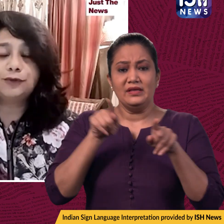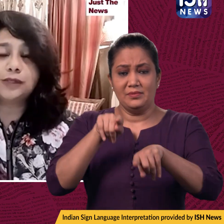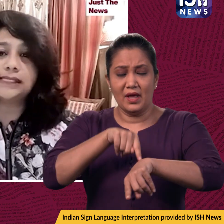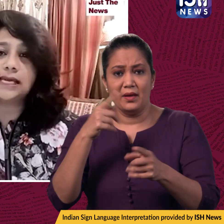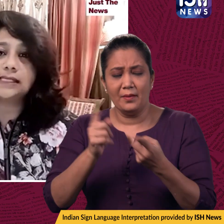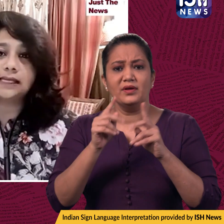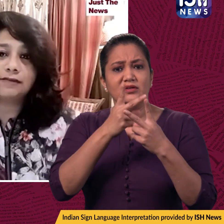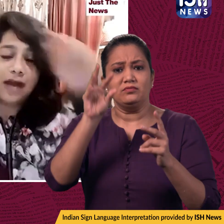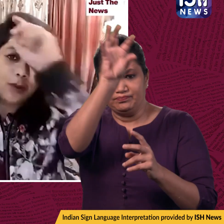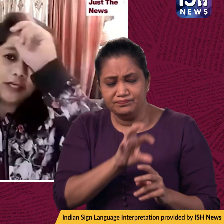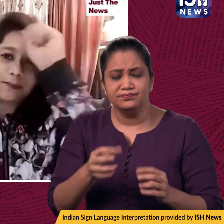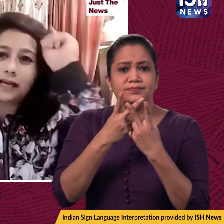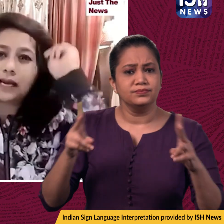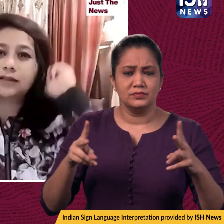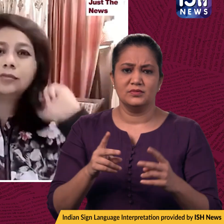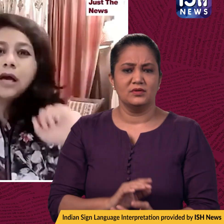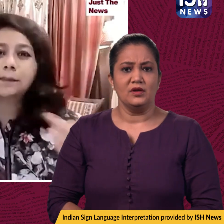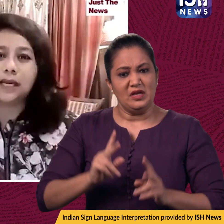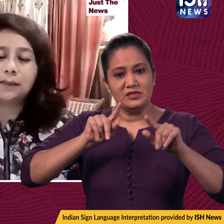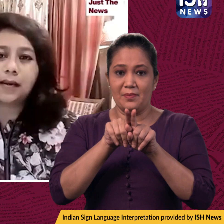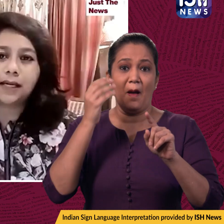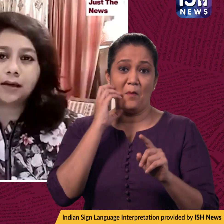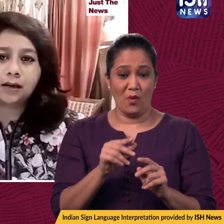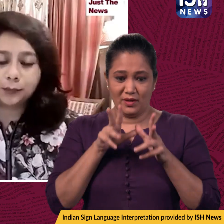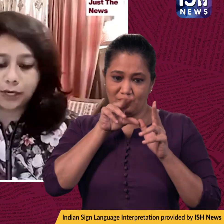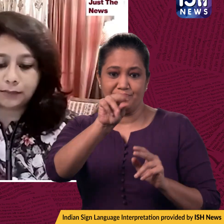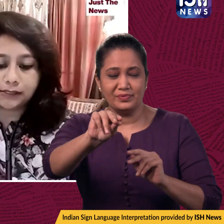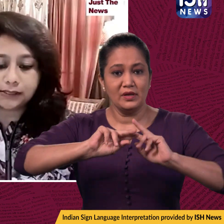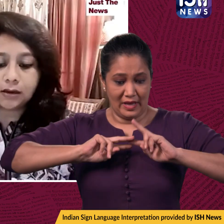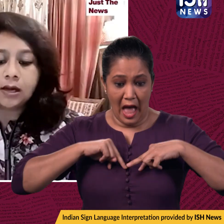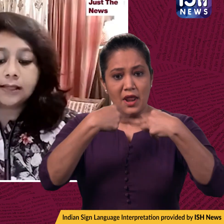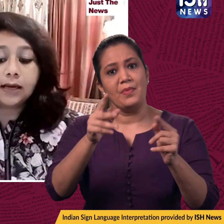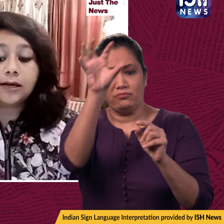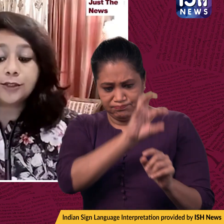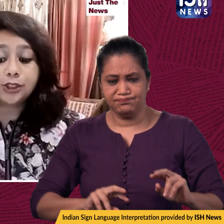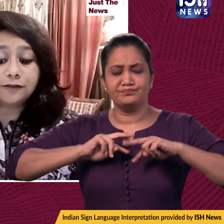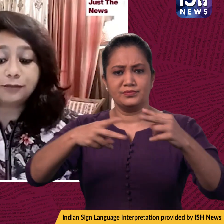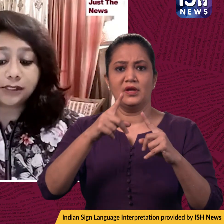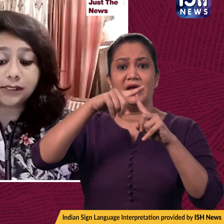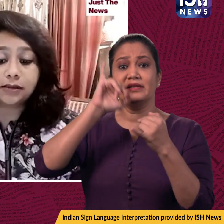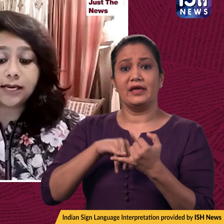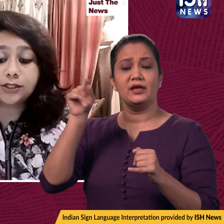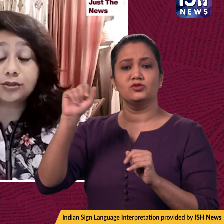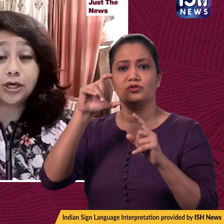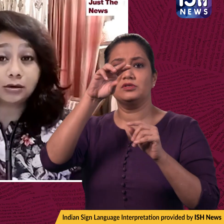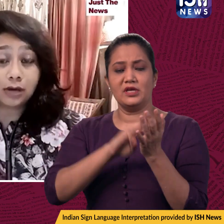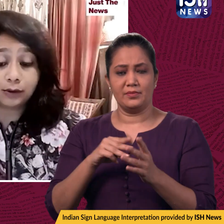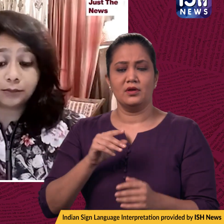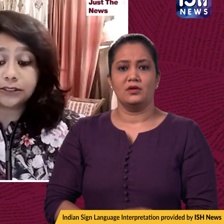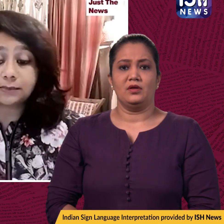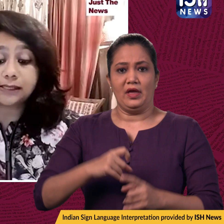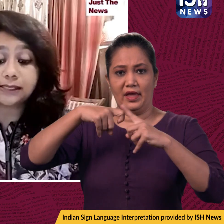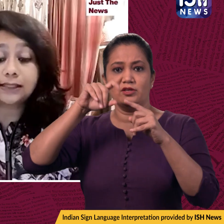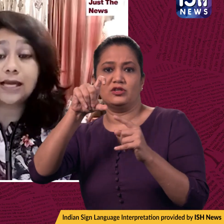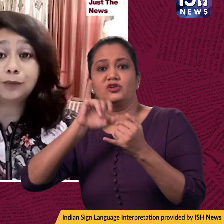Meanwhile, there are different states that have now hit back at the remark made by the Prime Minister. Telangana Chief Minister K. Chandrasekhar Rao,